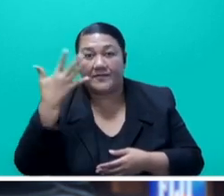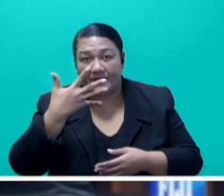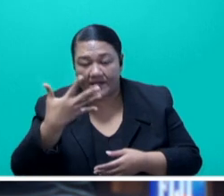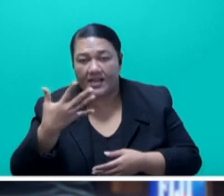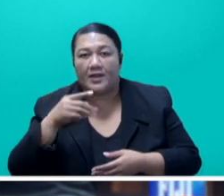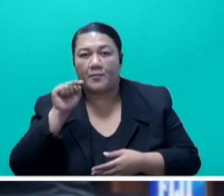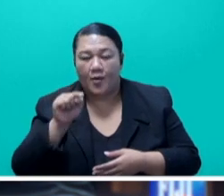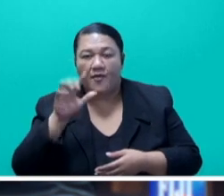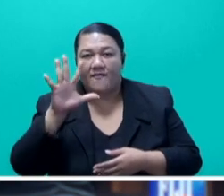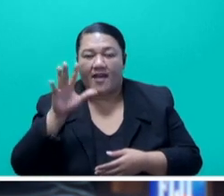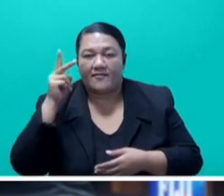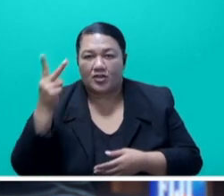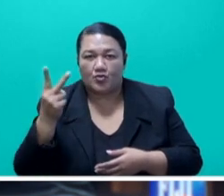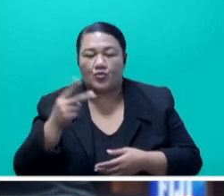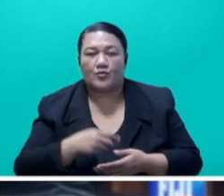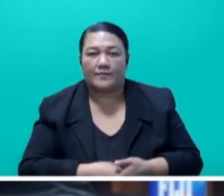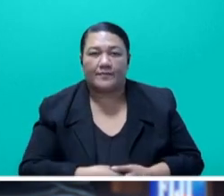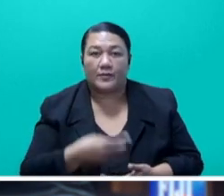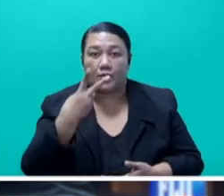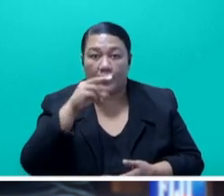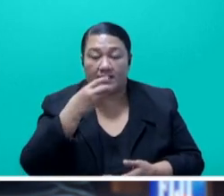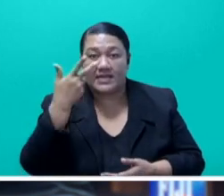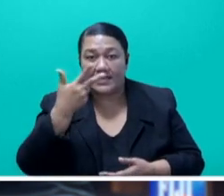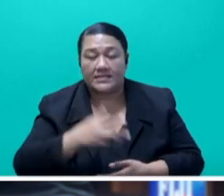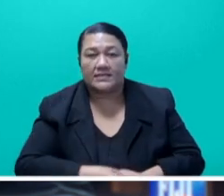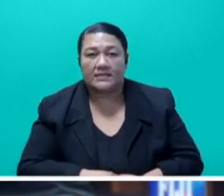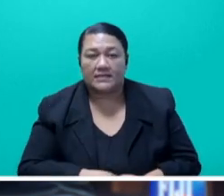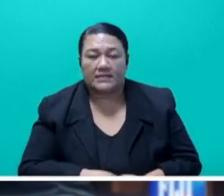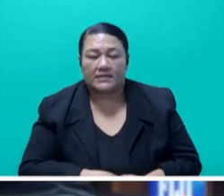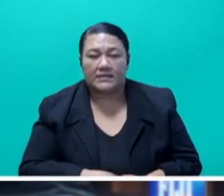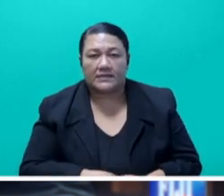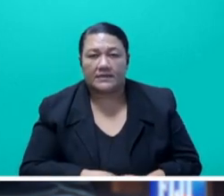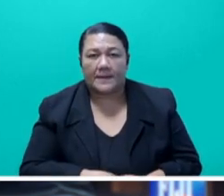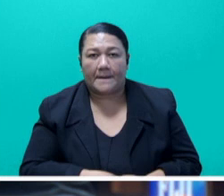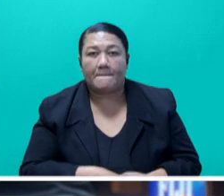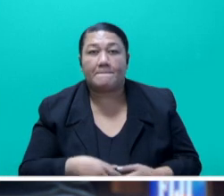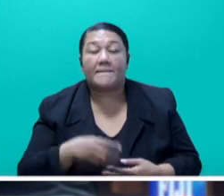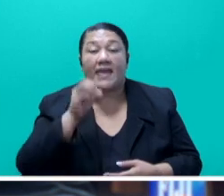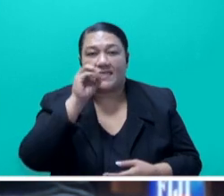$19,638,315.52. In 2018, reimbursement was